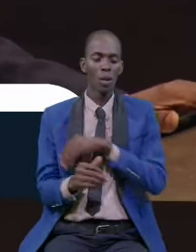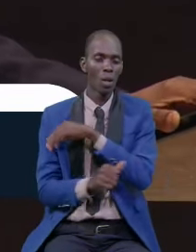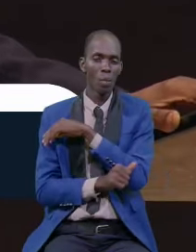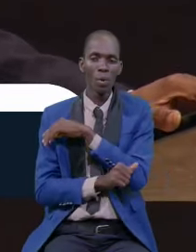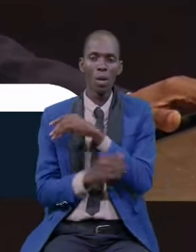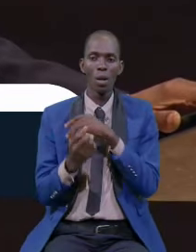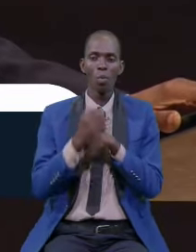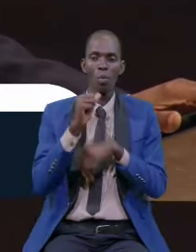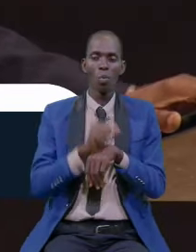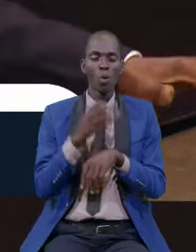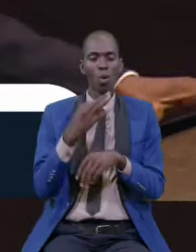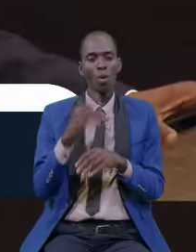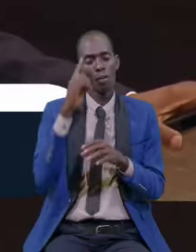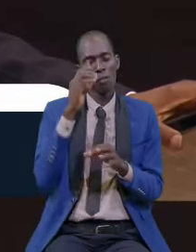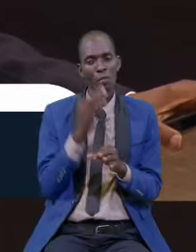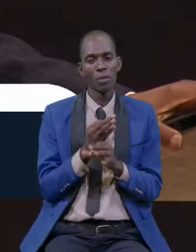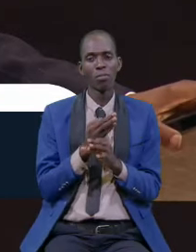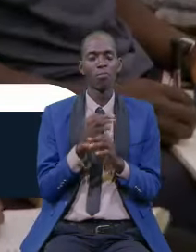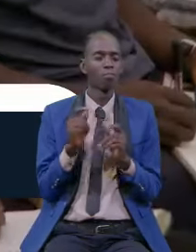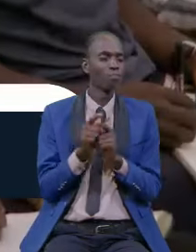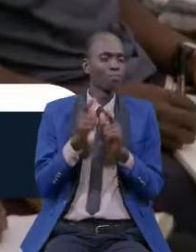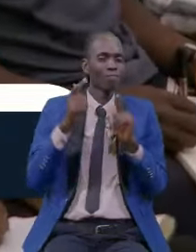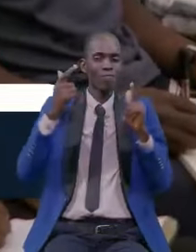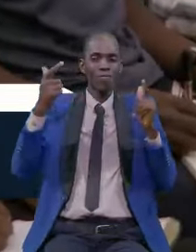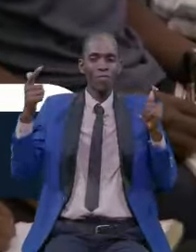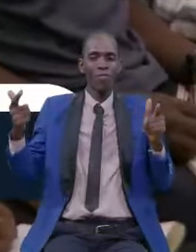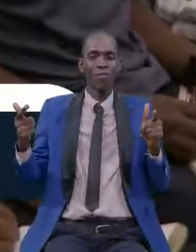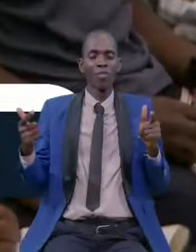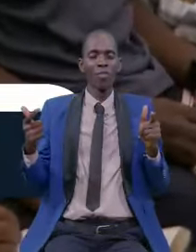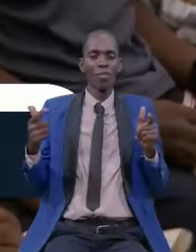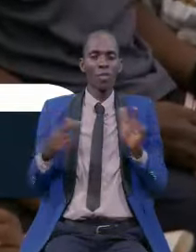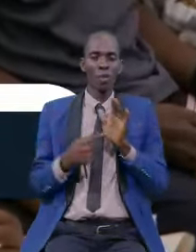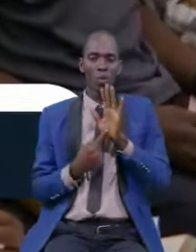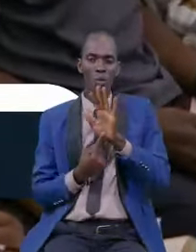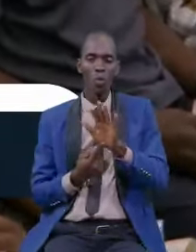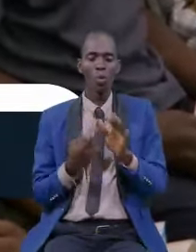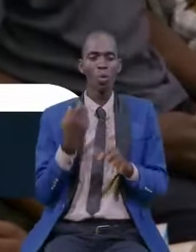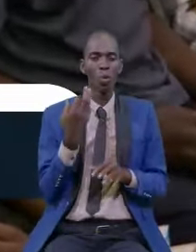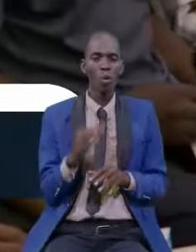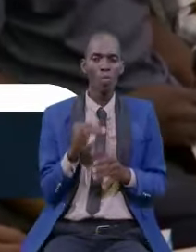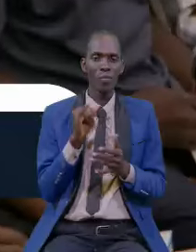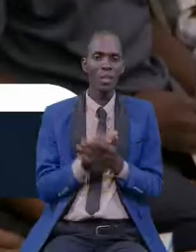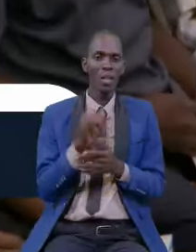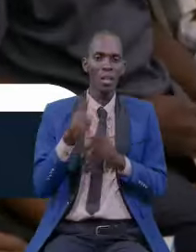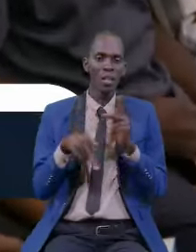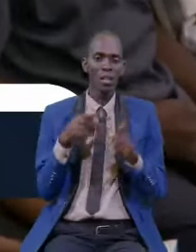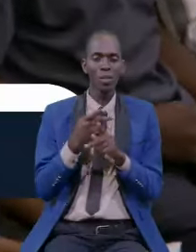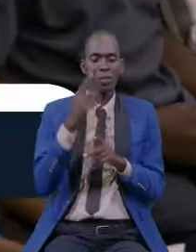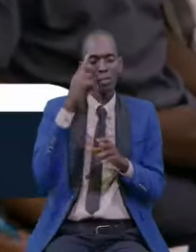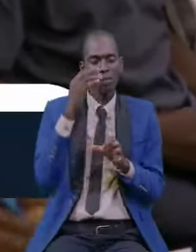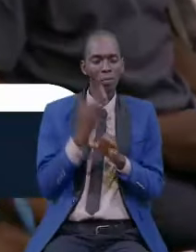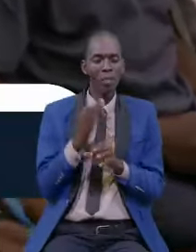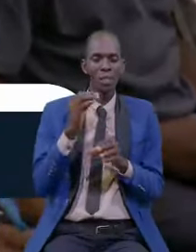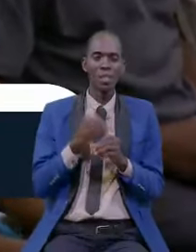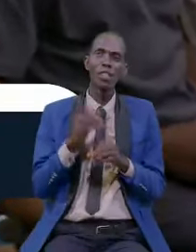faith. Expression, supreme expression of that faith in God, that